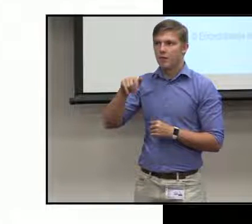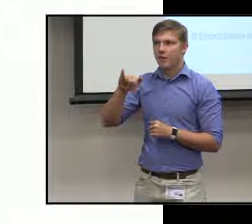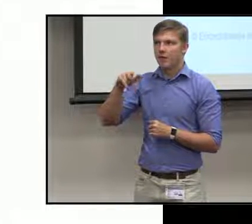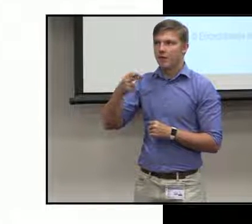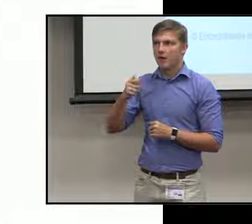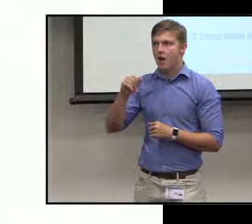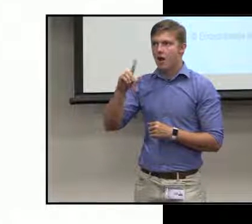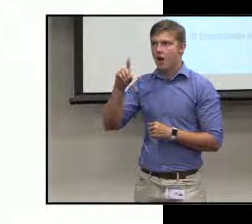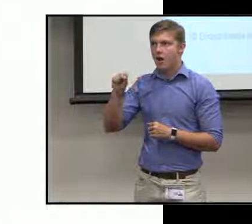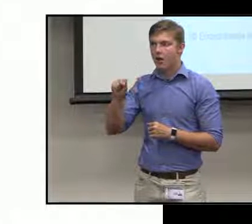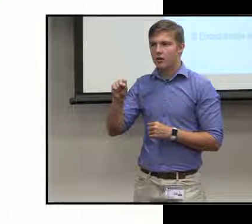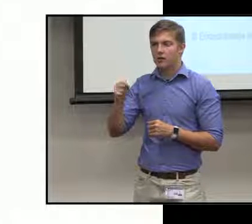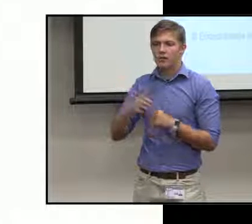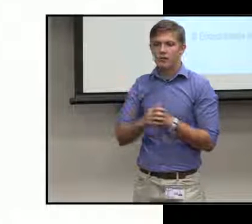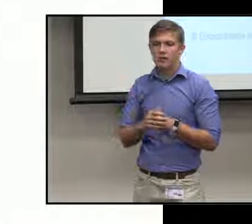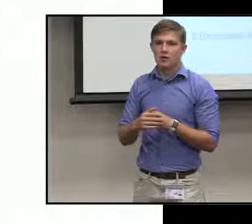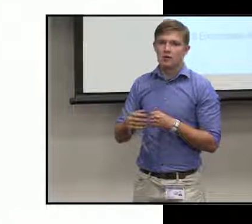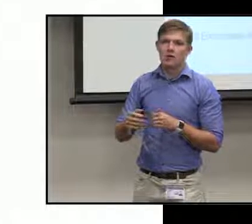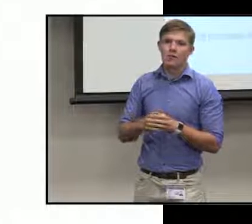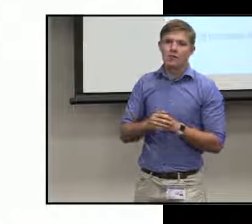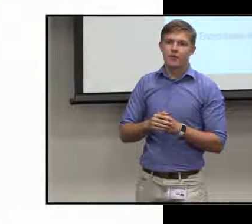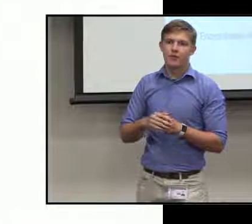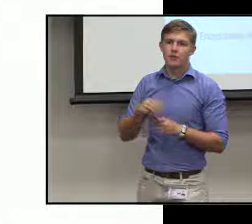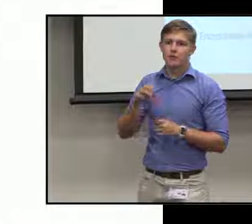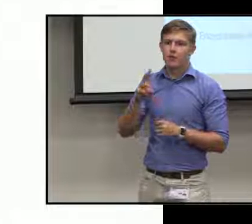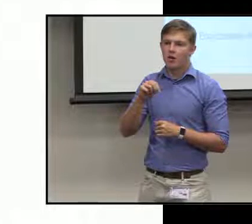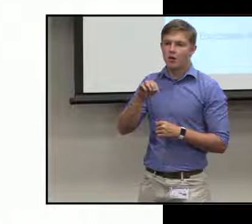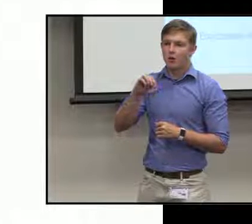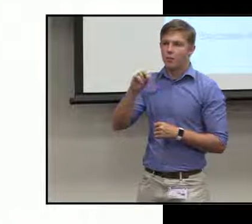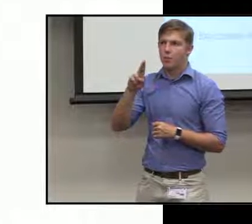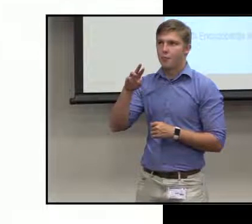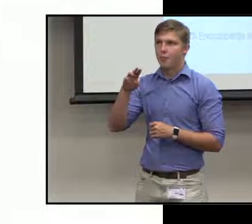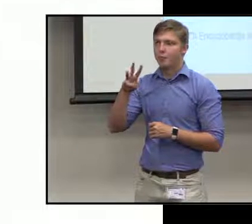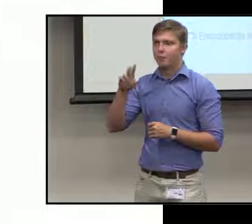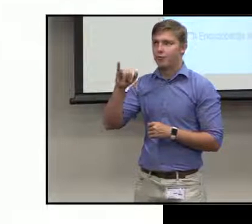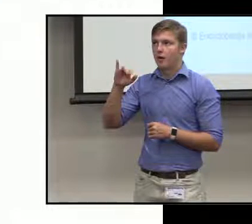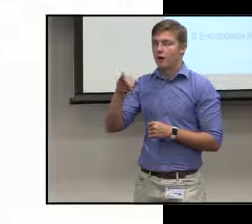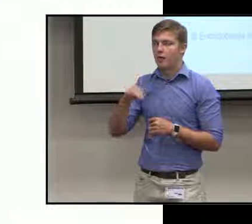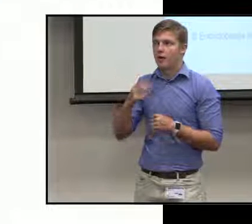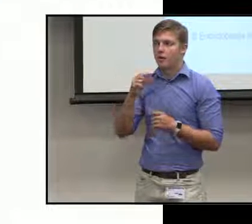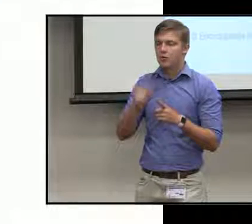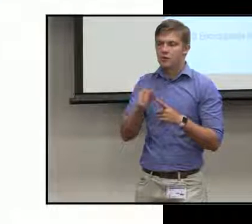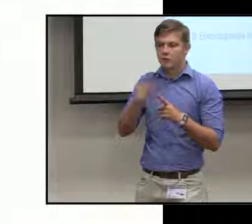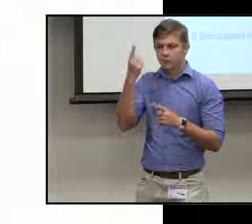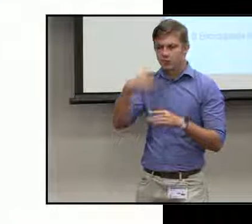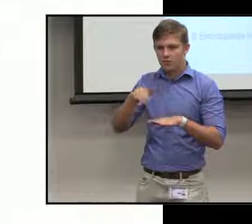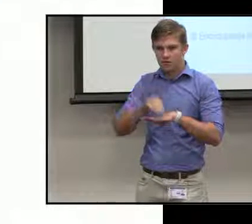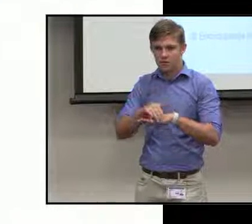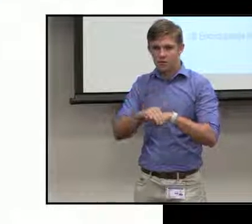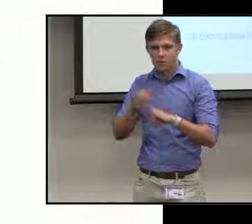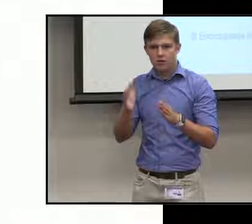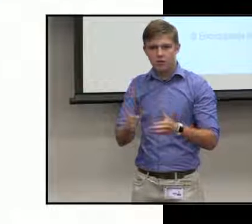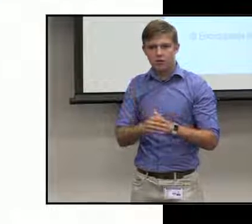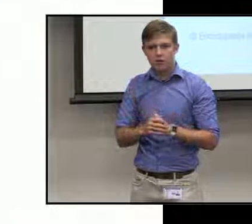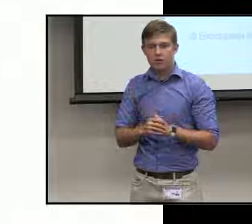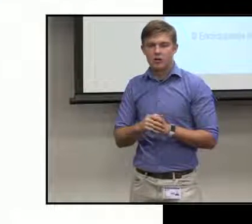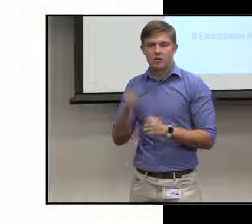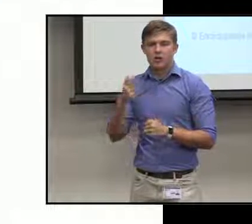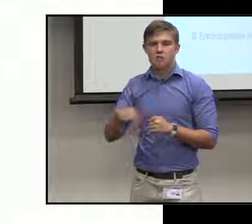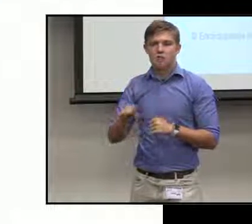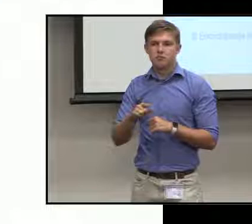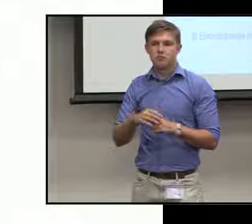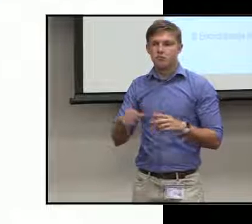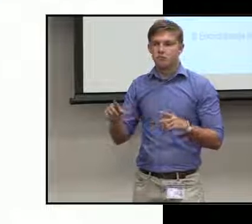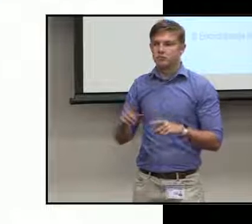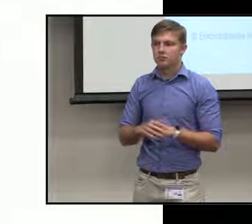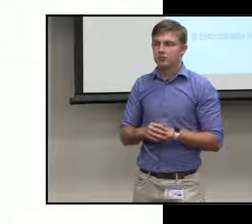the European person of that background. But then there are the Maoris. That would be the indigenous Polynesian islander population